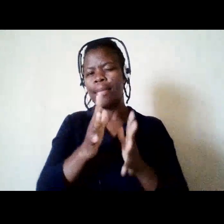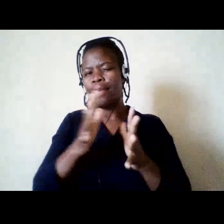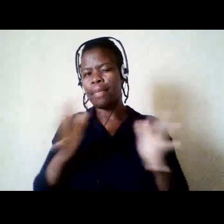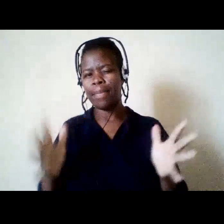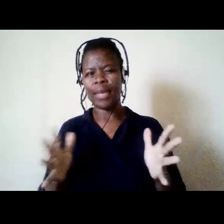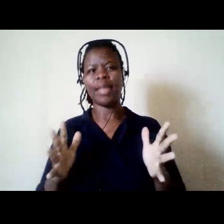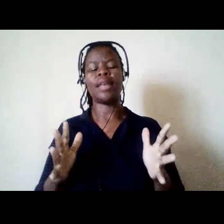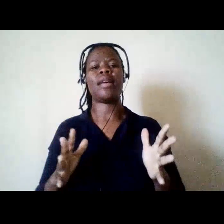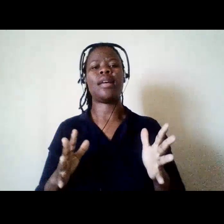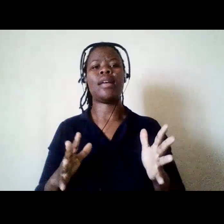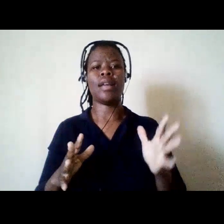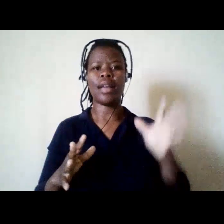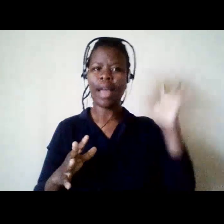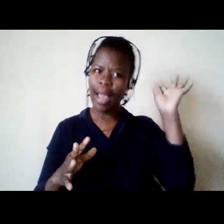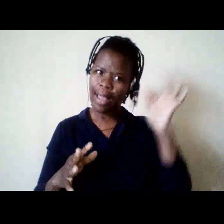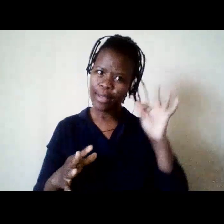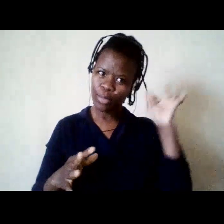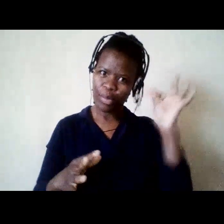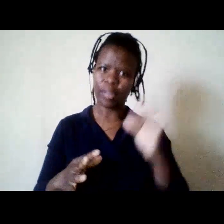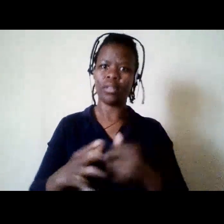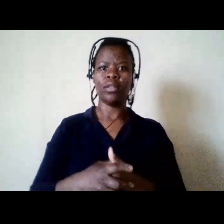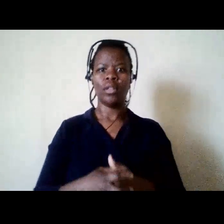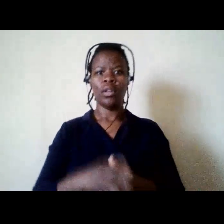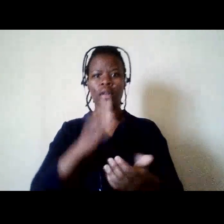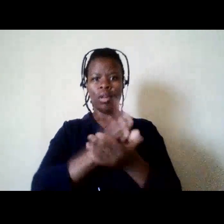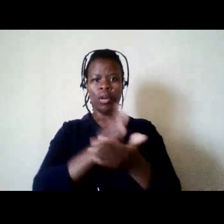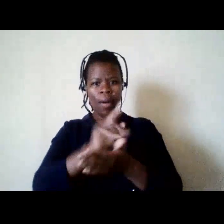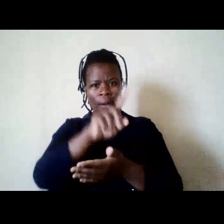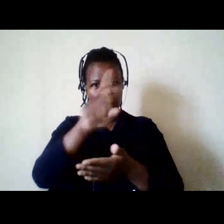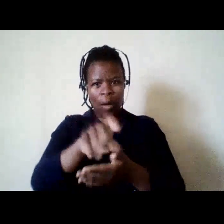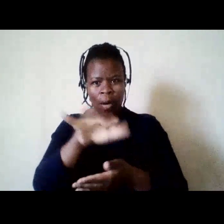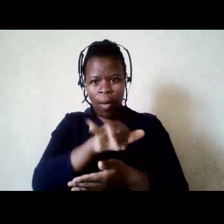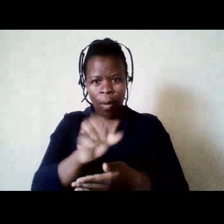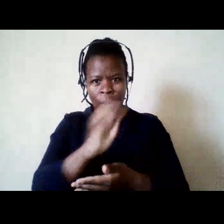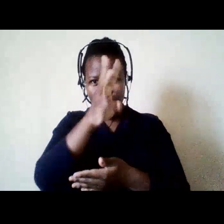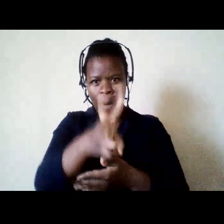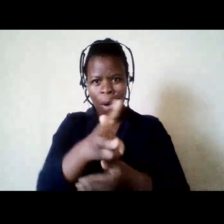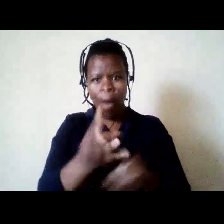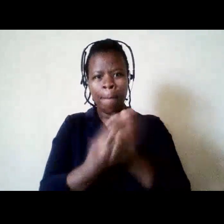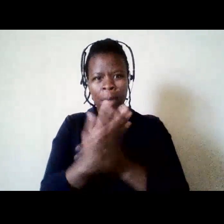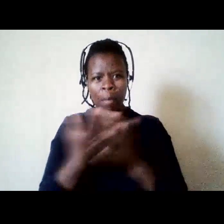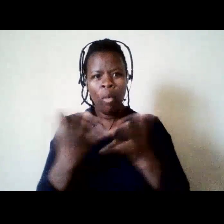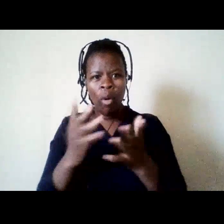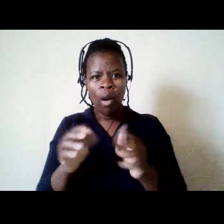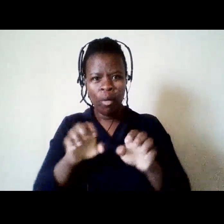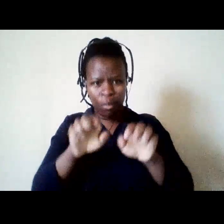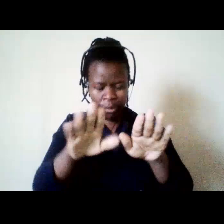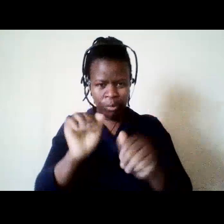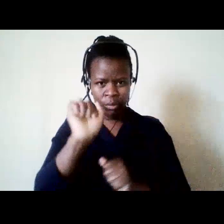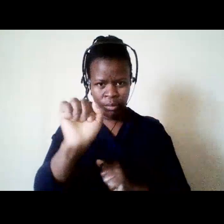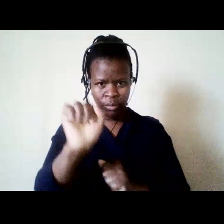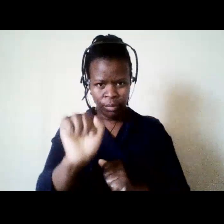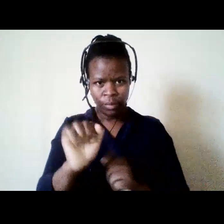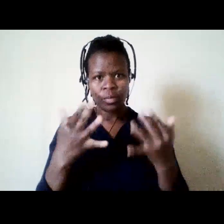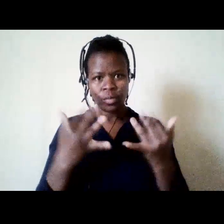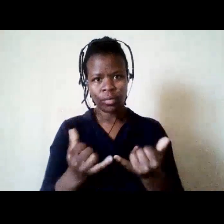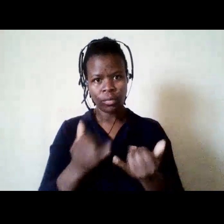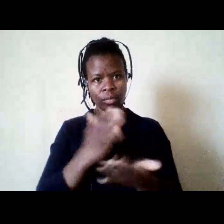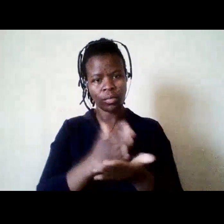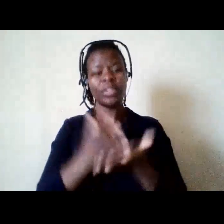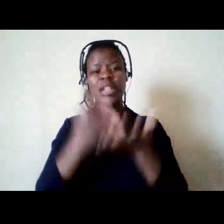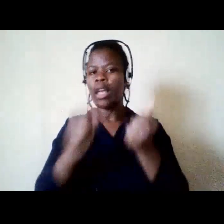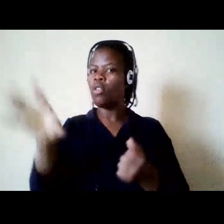question. That is the question that will mostly come out for your exam. So people, start thinking about it. You have all the tools. All the things we've done